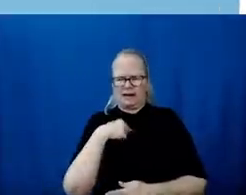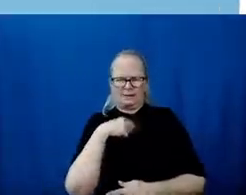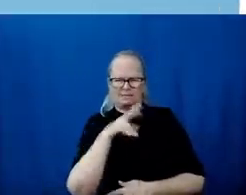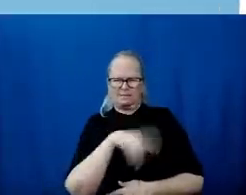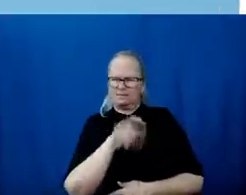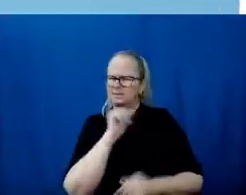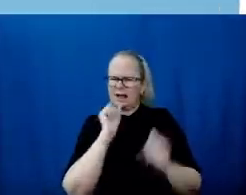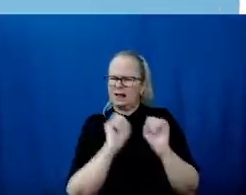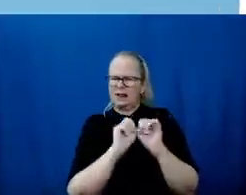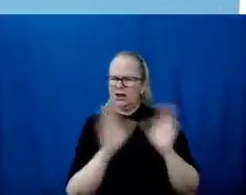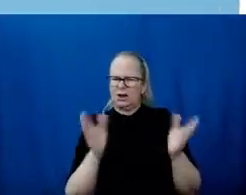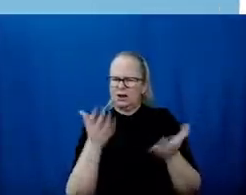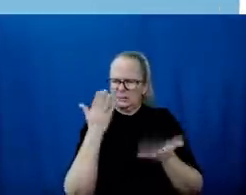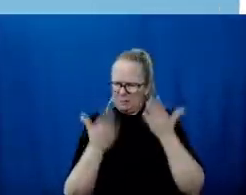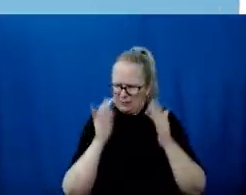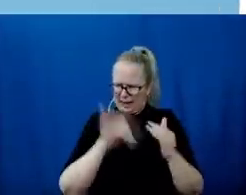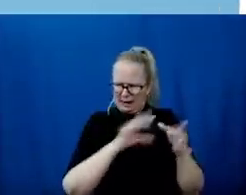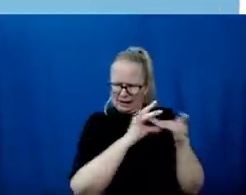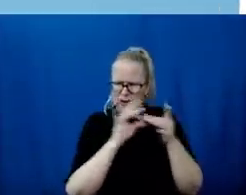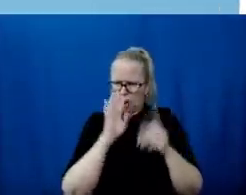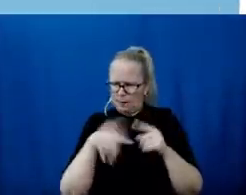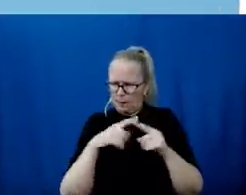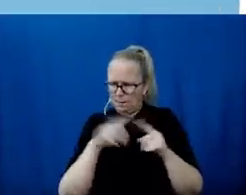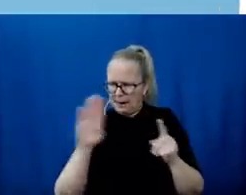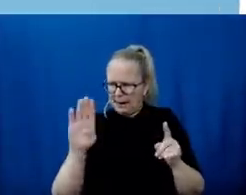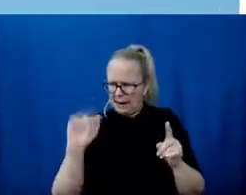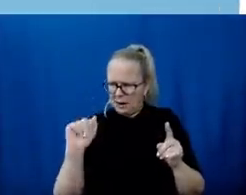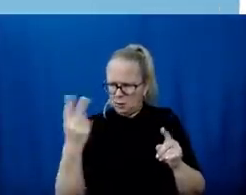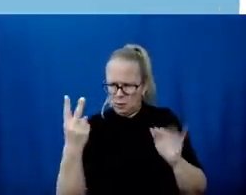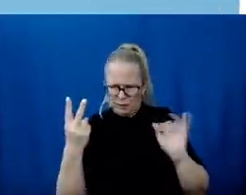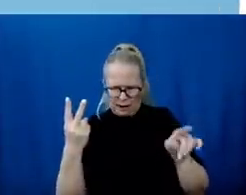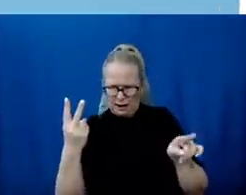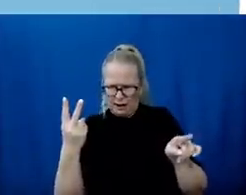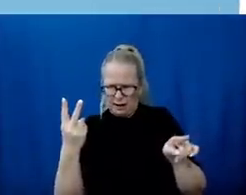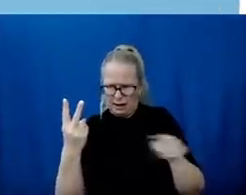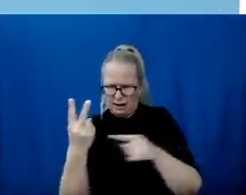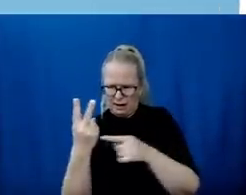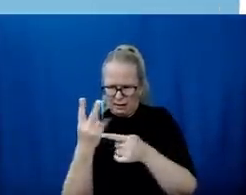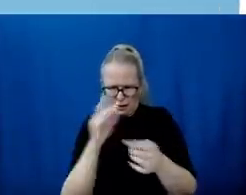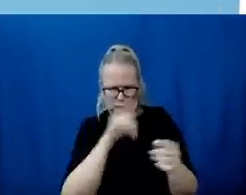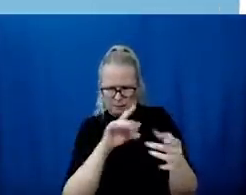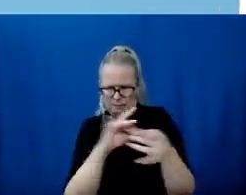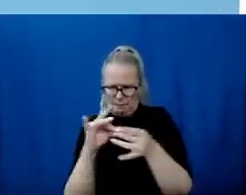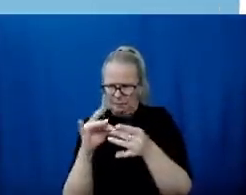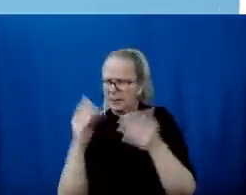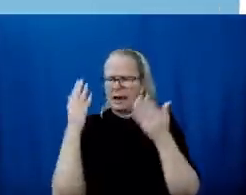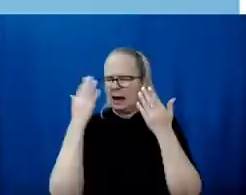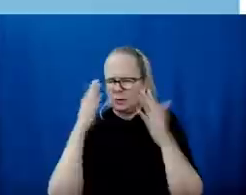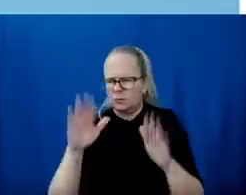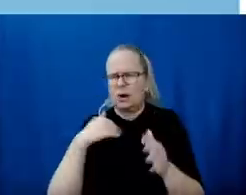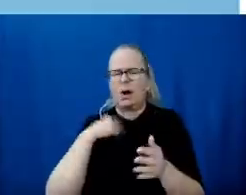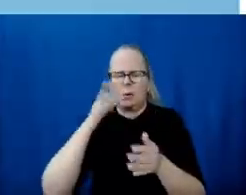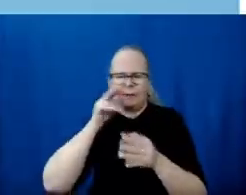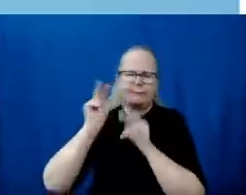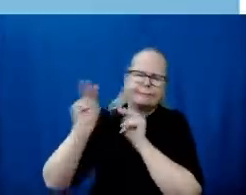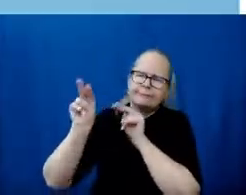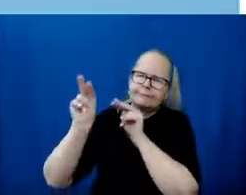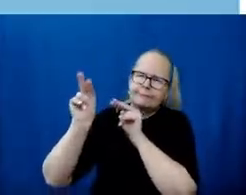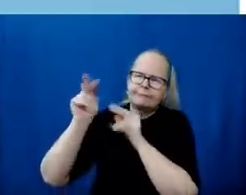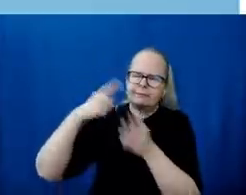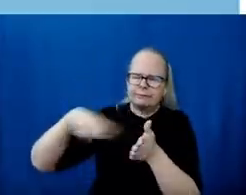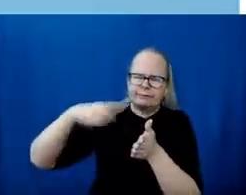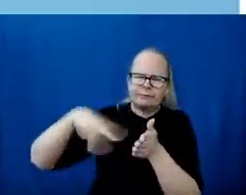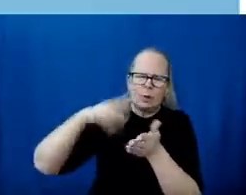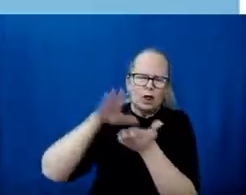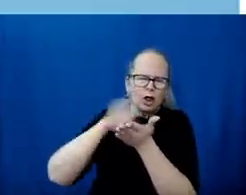So it's not entirely clear if maybe the BA2 just will change. We'll know more about BA2